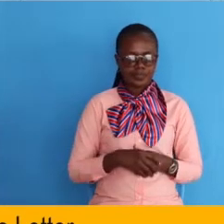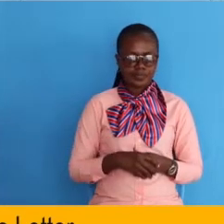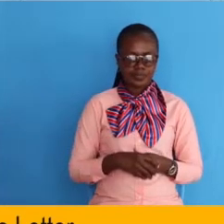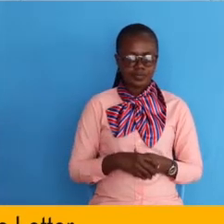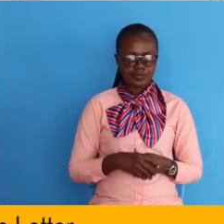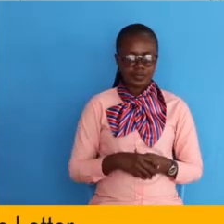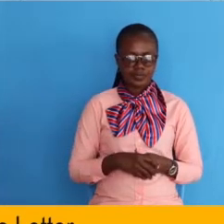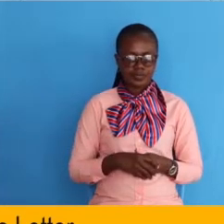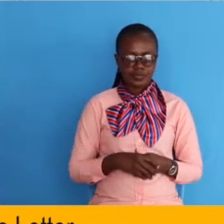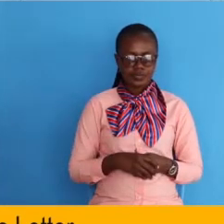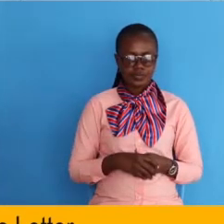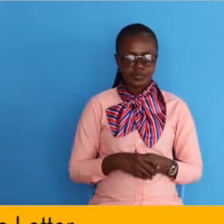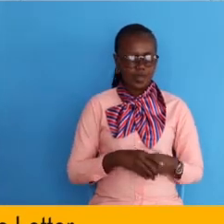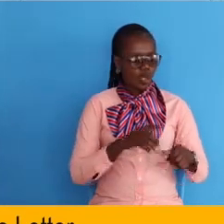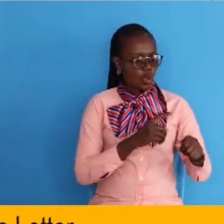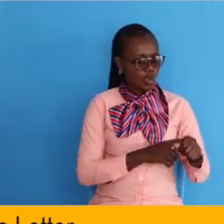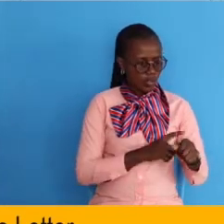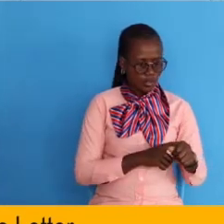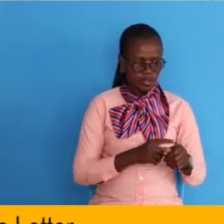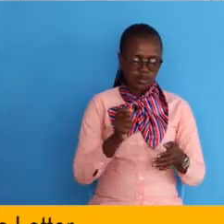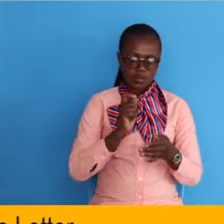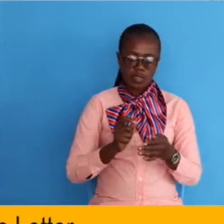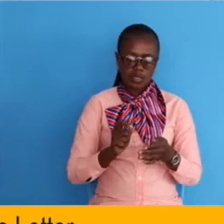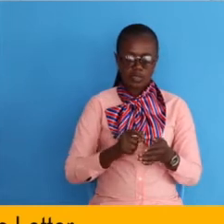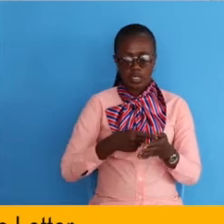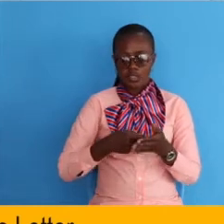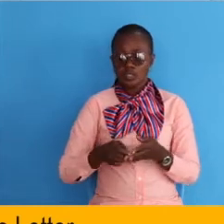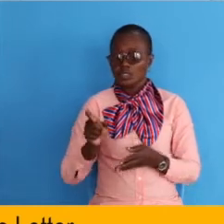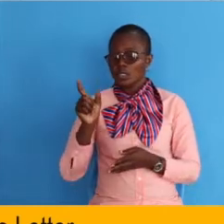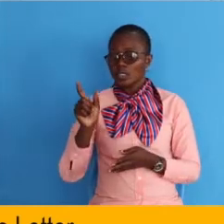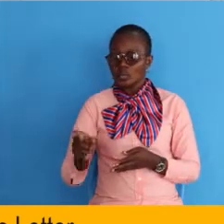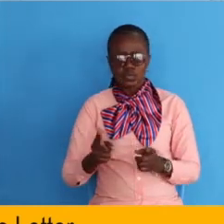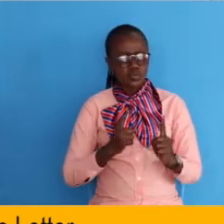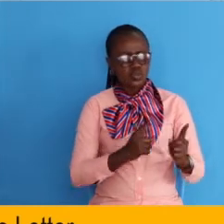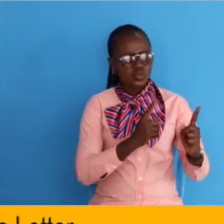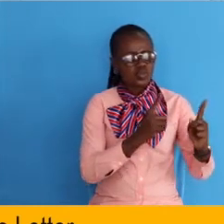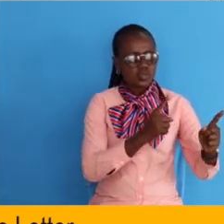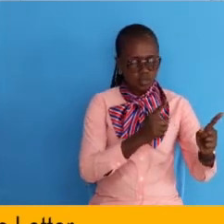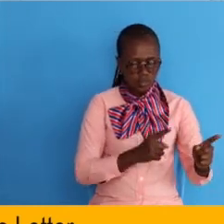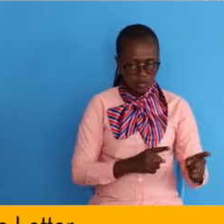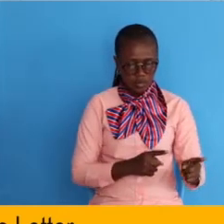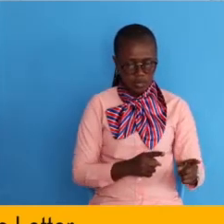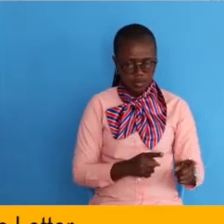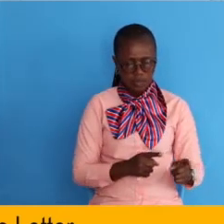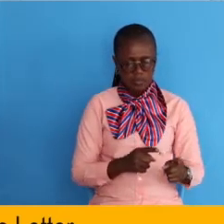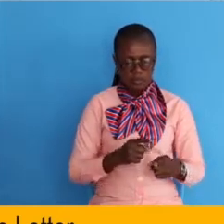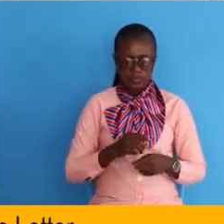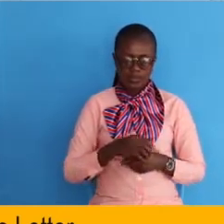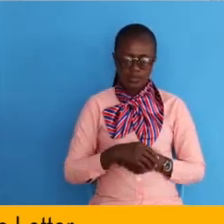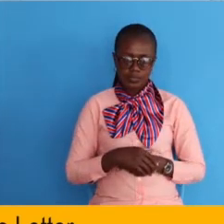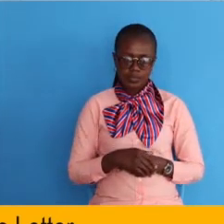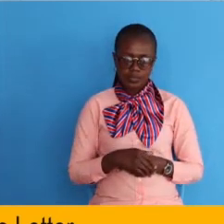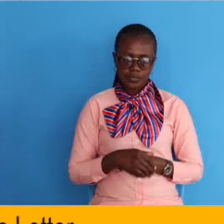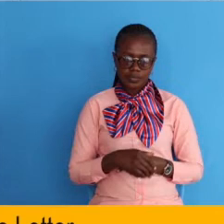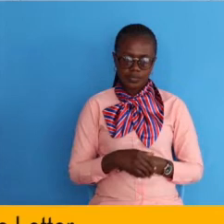you specifically write the name of the person who has to receive the letter, it is at this point when you don't